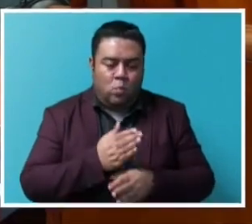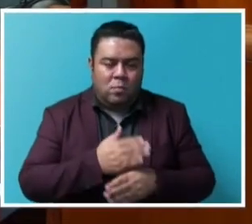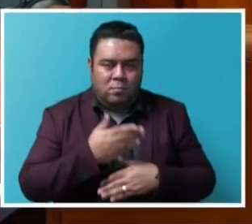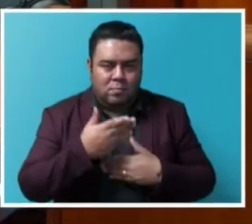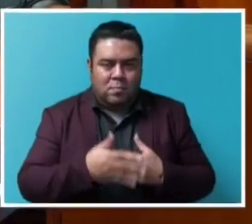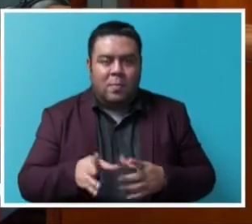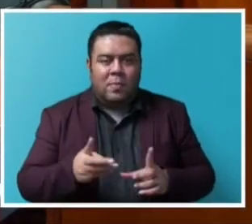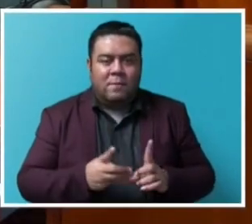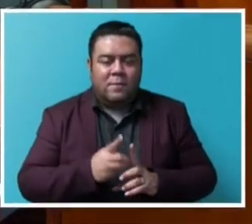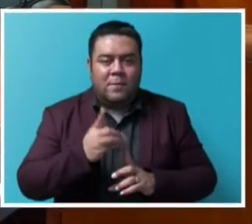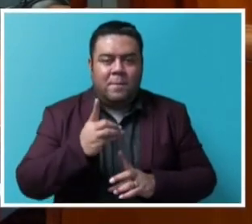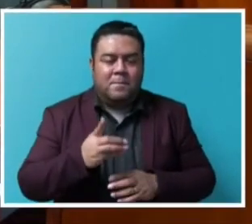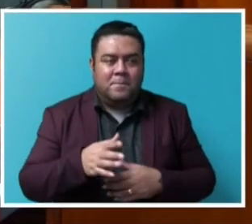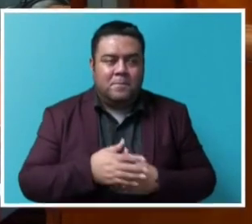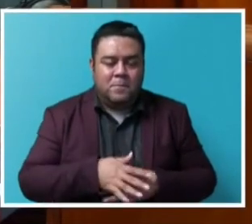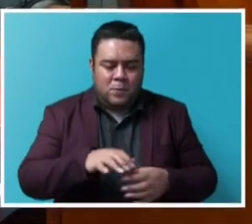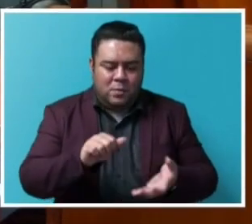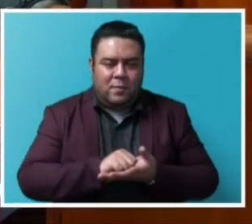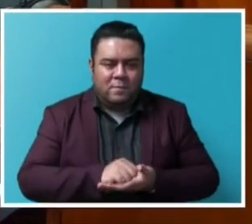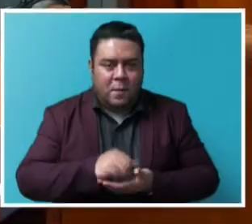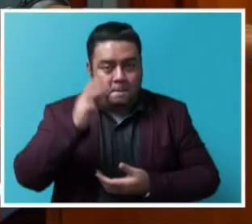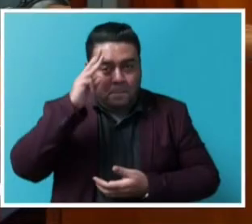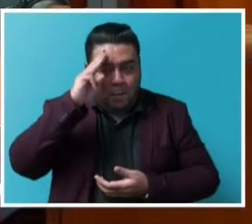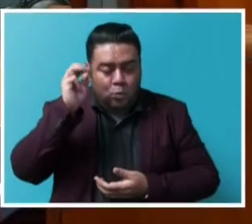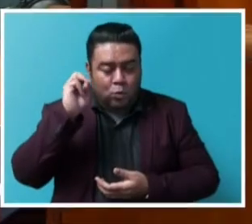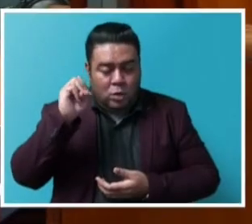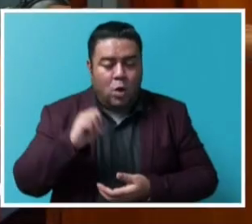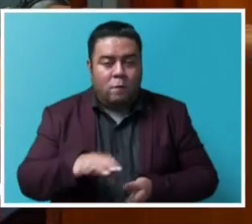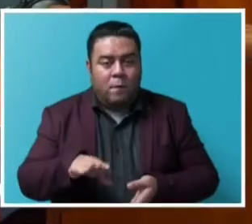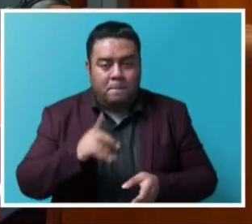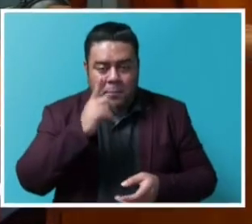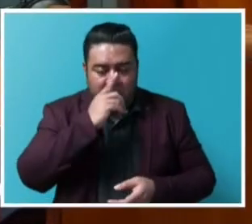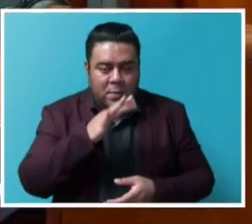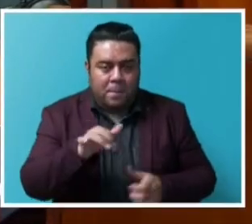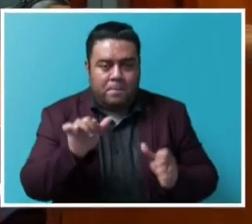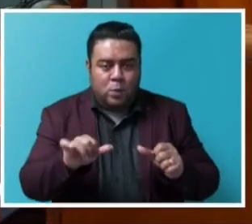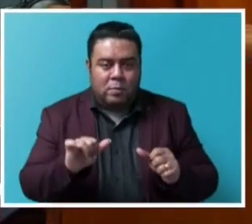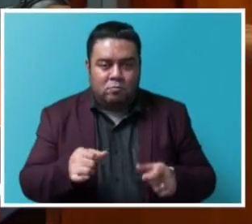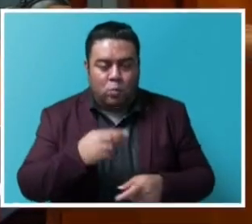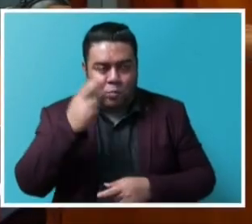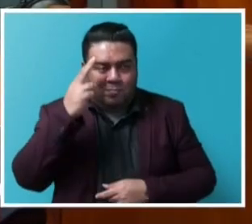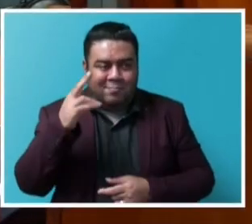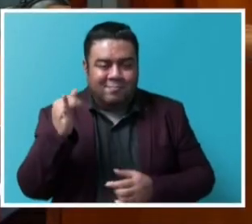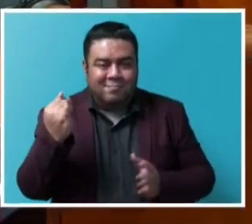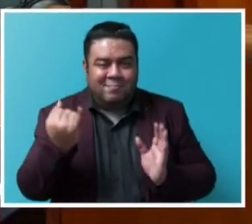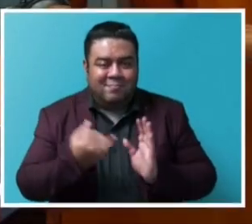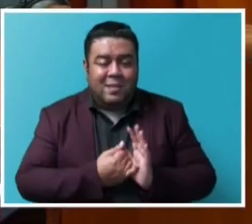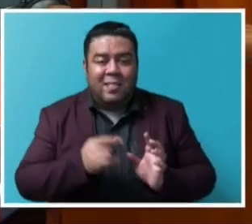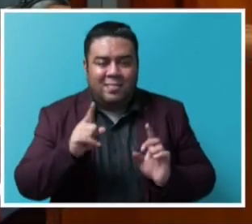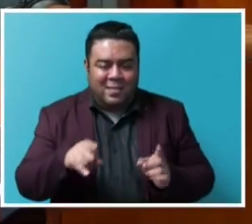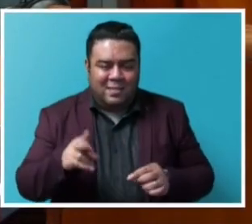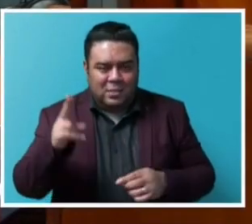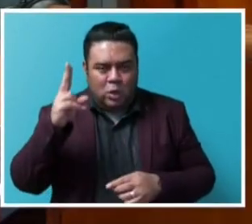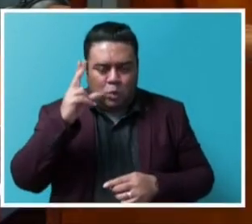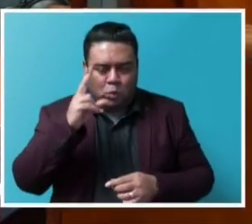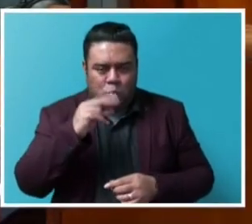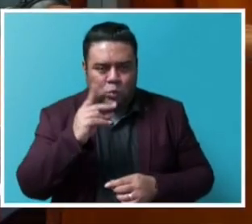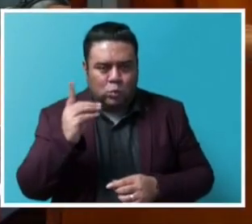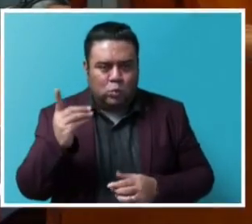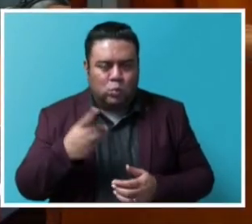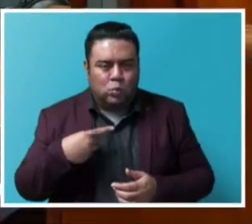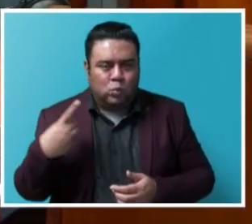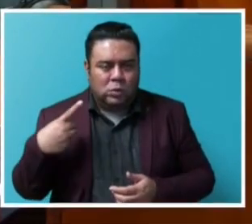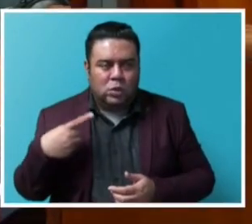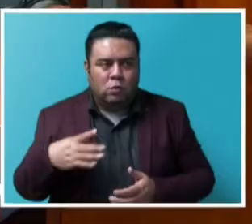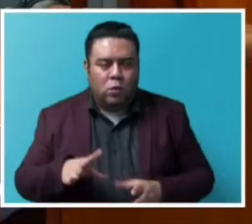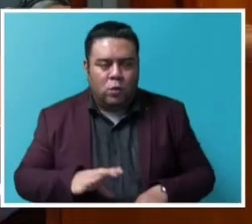to preserve the memory of our people and protect our national identity. These are duties of a